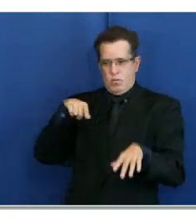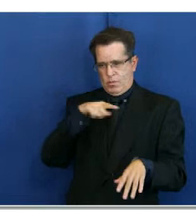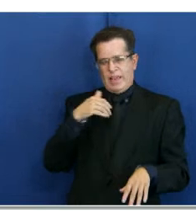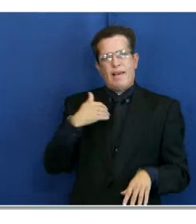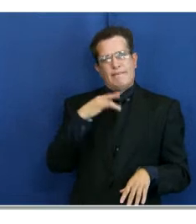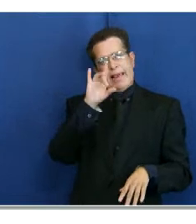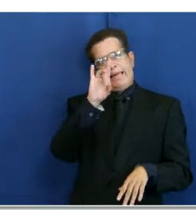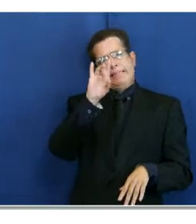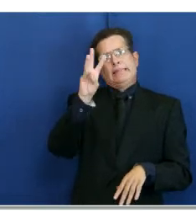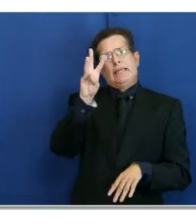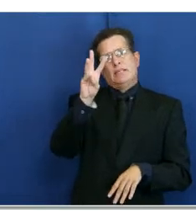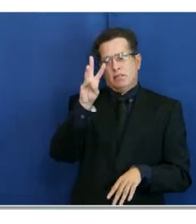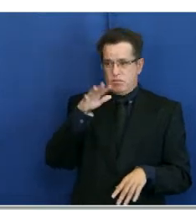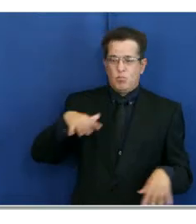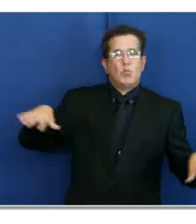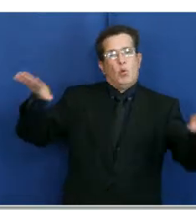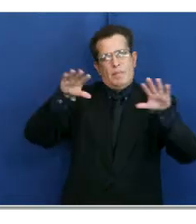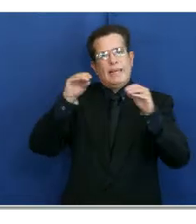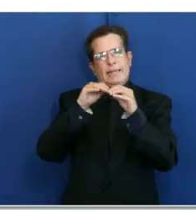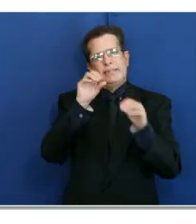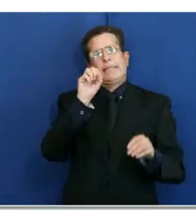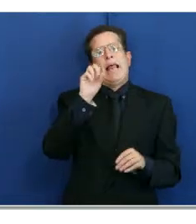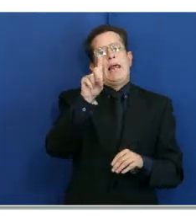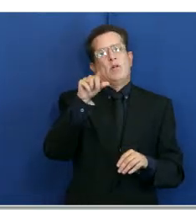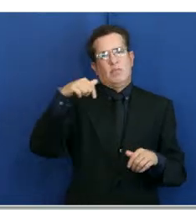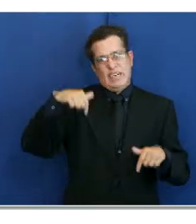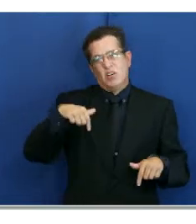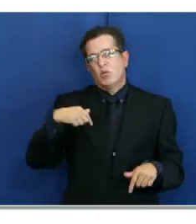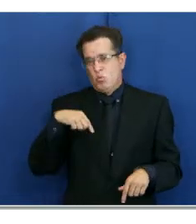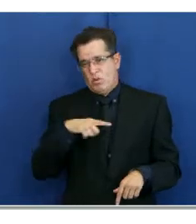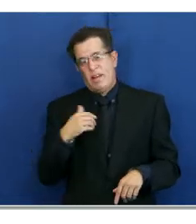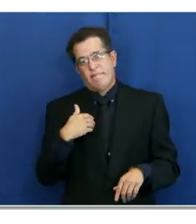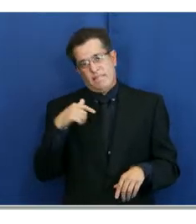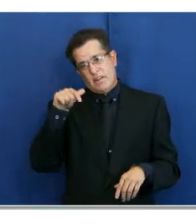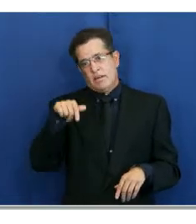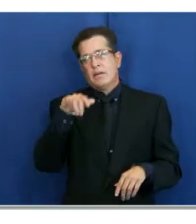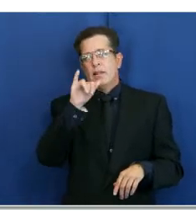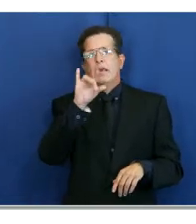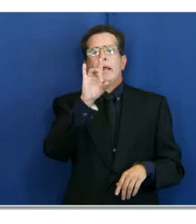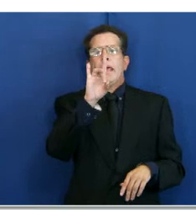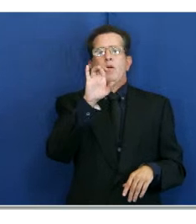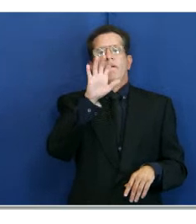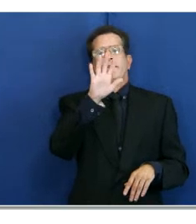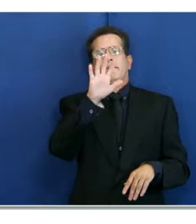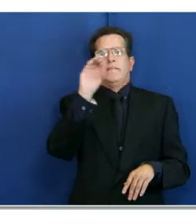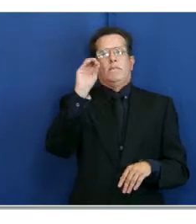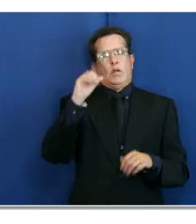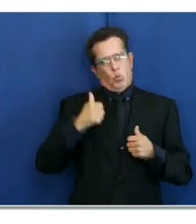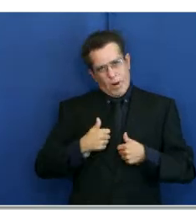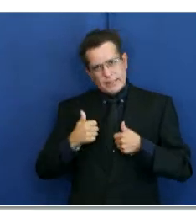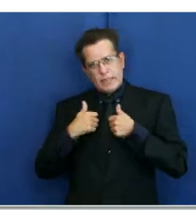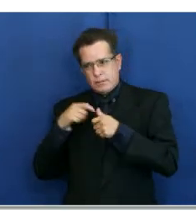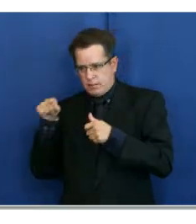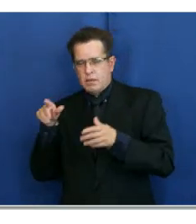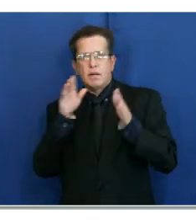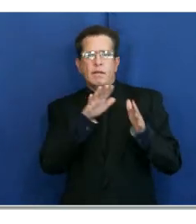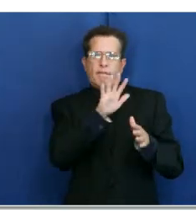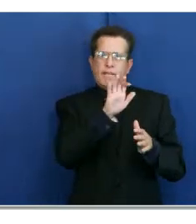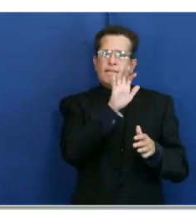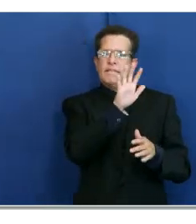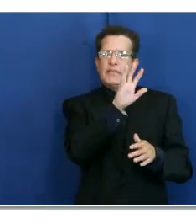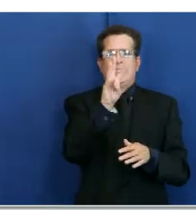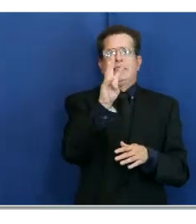86 SNFs in San Diego County. In this setting, there have been 850 residents and 556